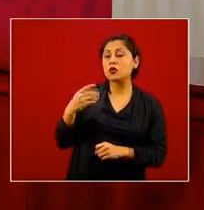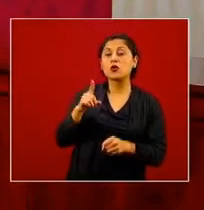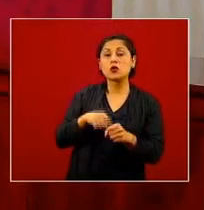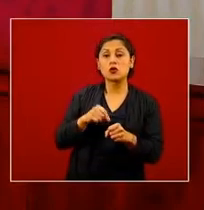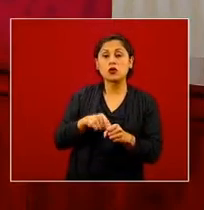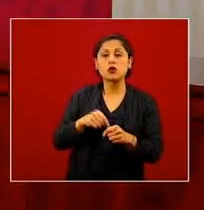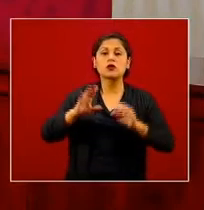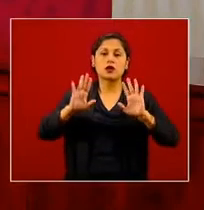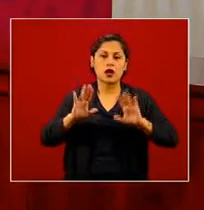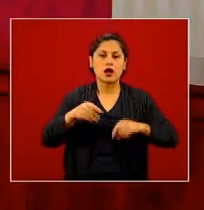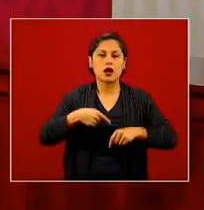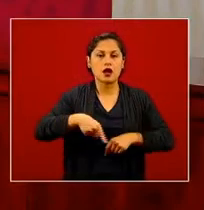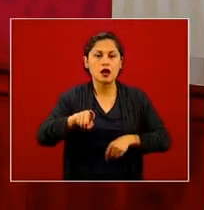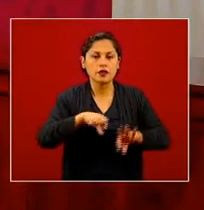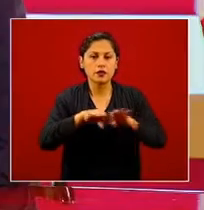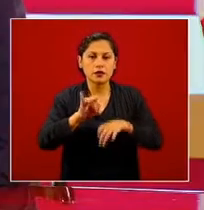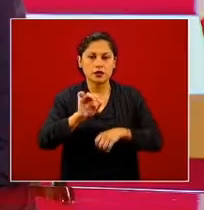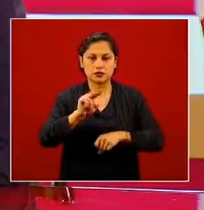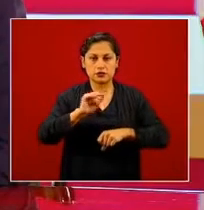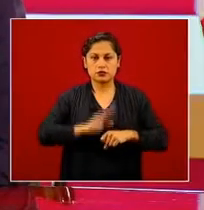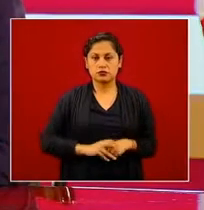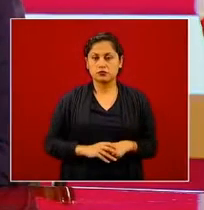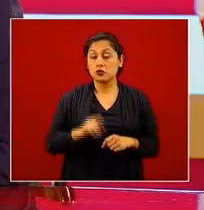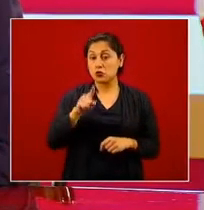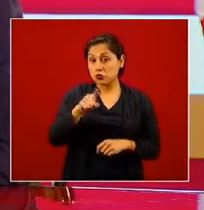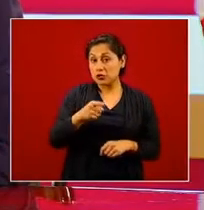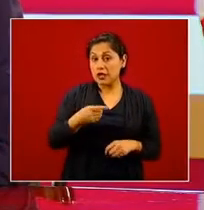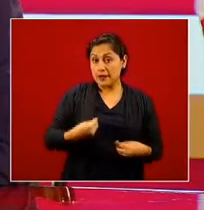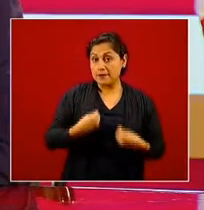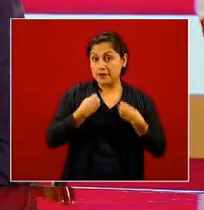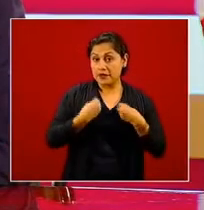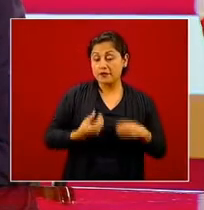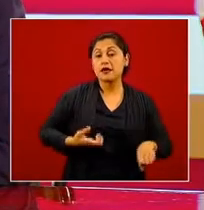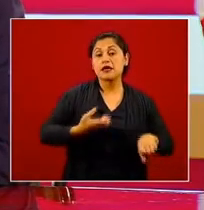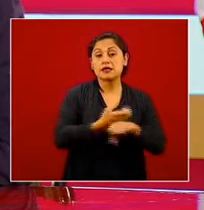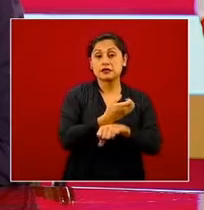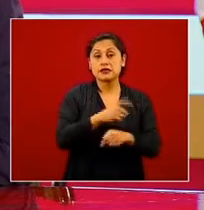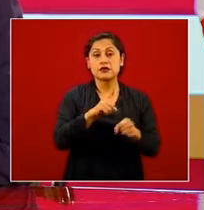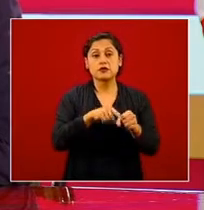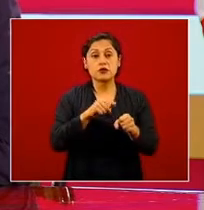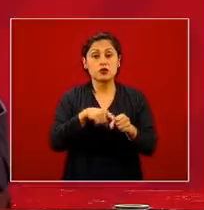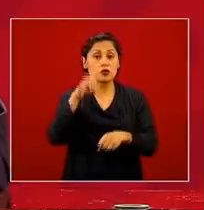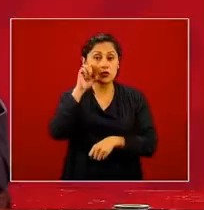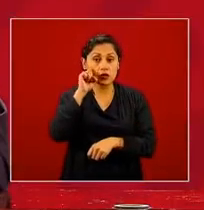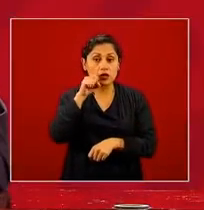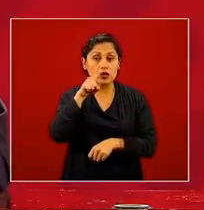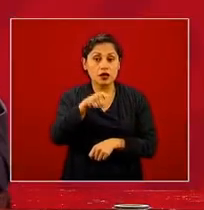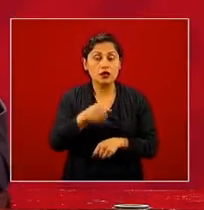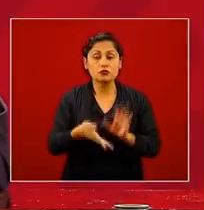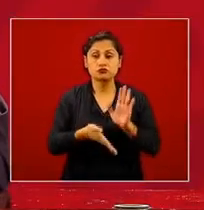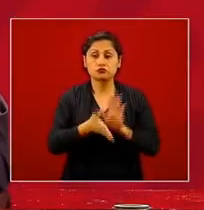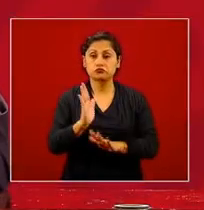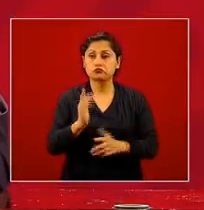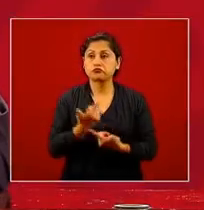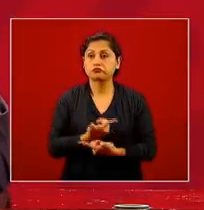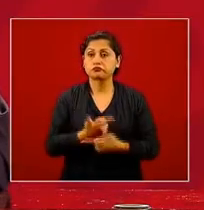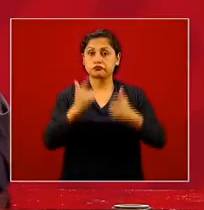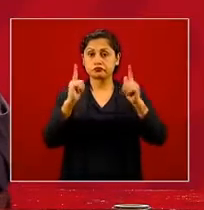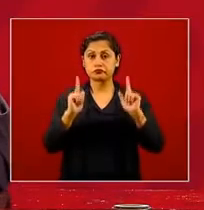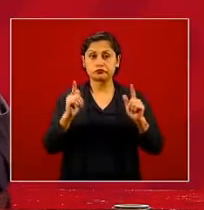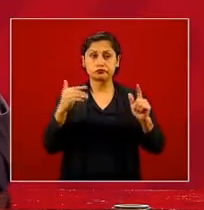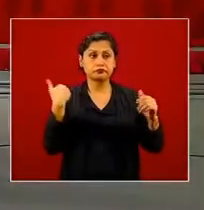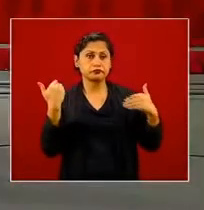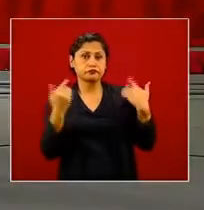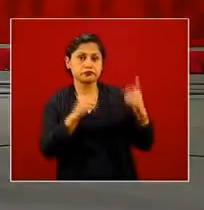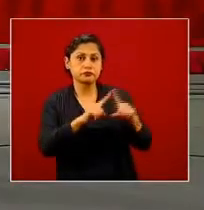stoplight isn't red. If you live in a state in which the stoplight is in an orange color, you won't be able to go out to the